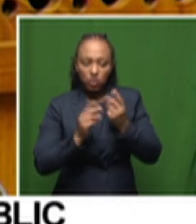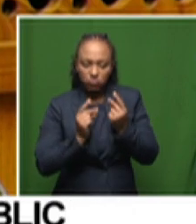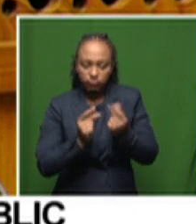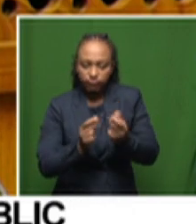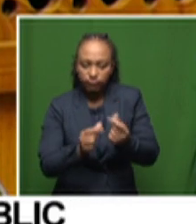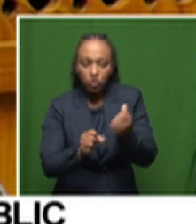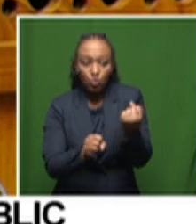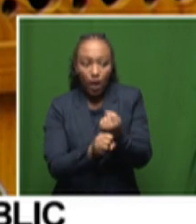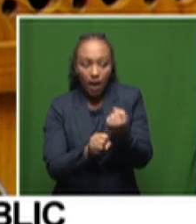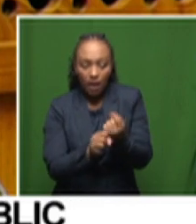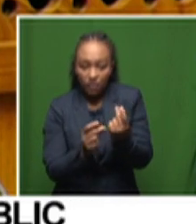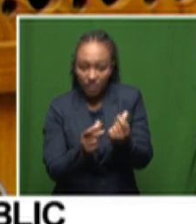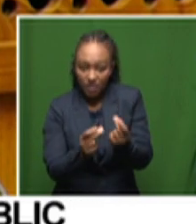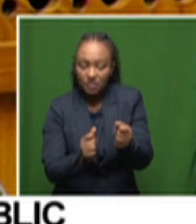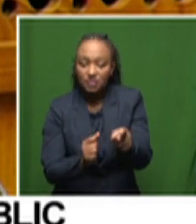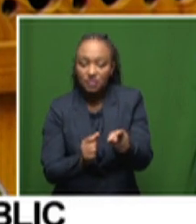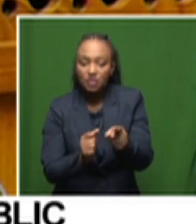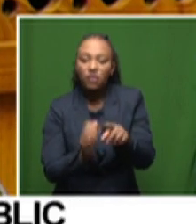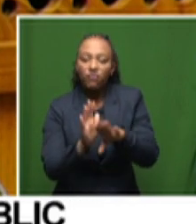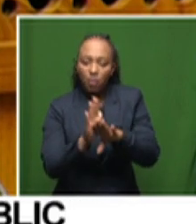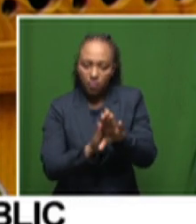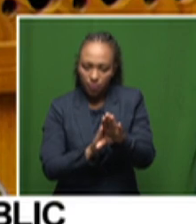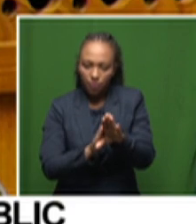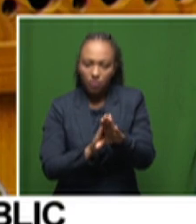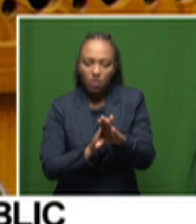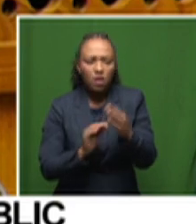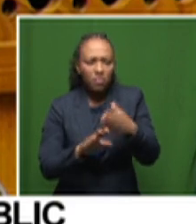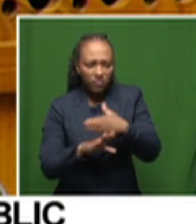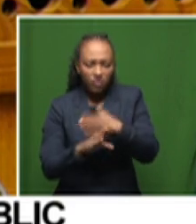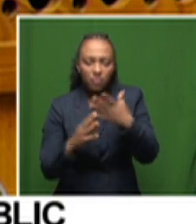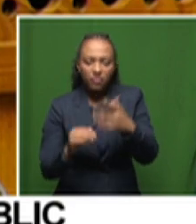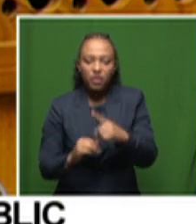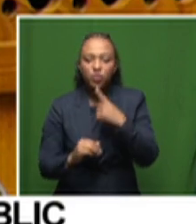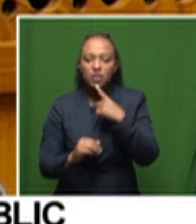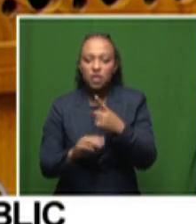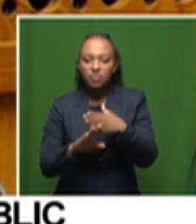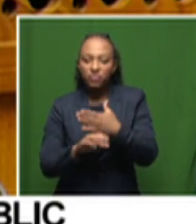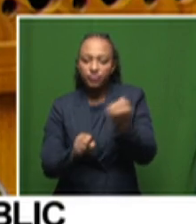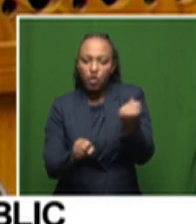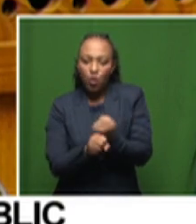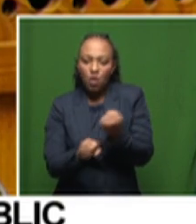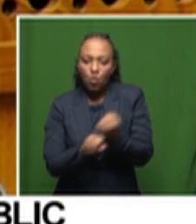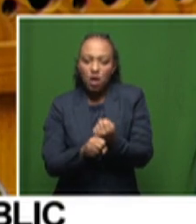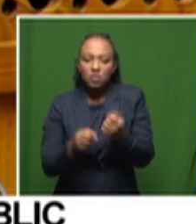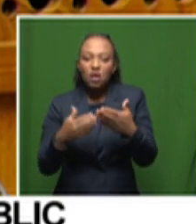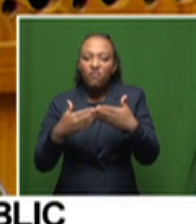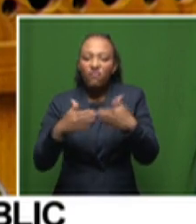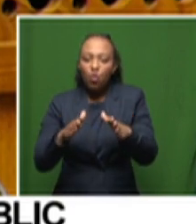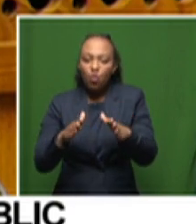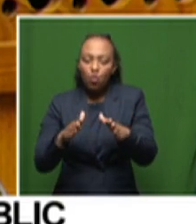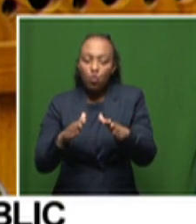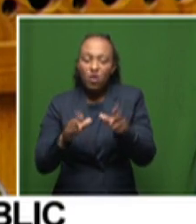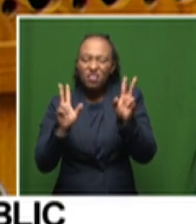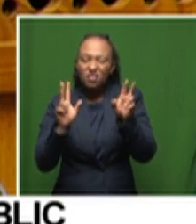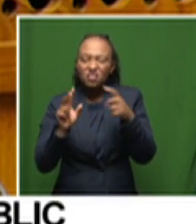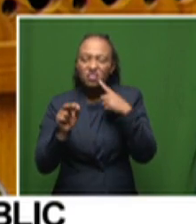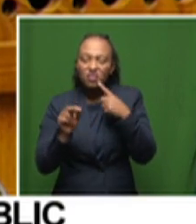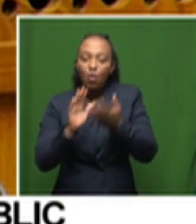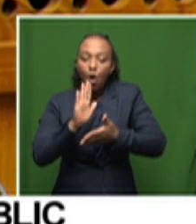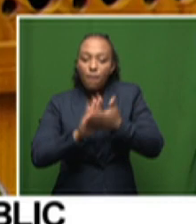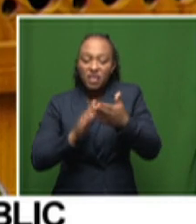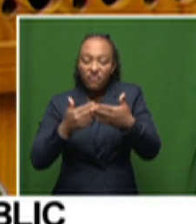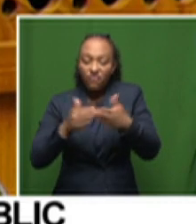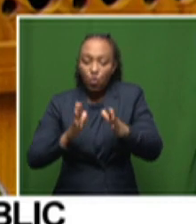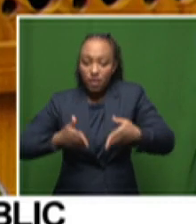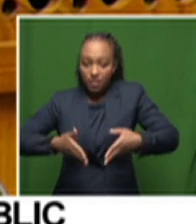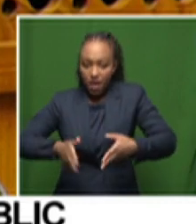acceleration. As we have mentioned before, we have started Operation Vulindlela as a critical coordination